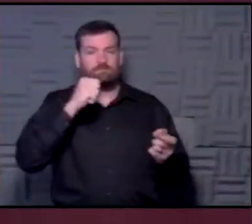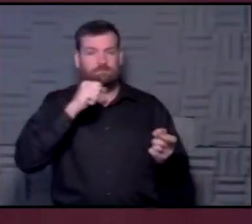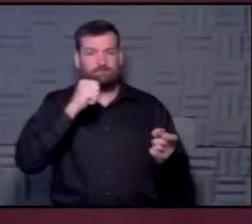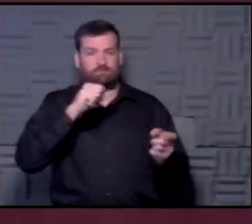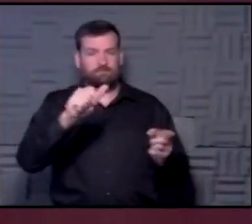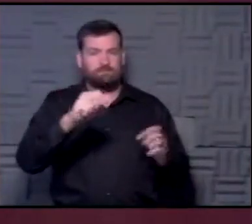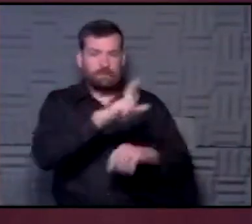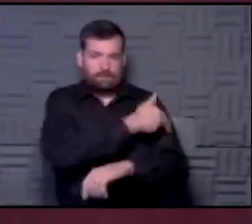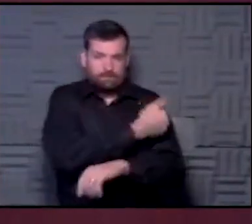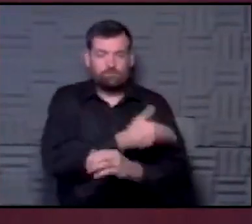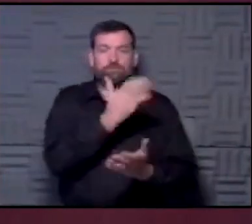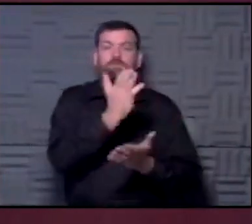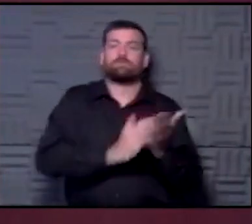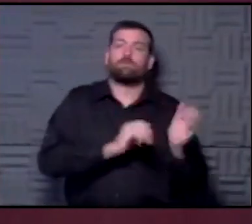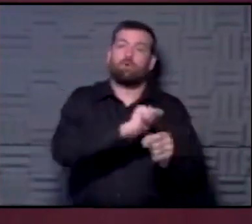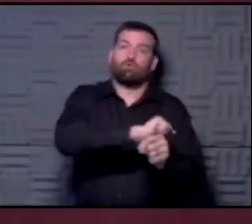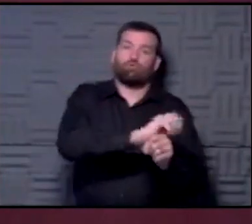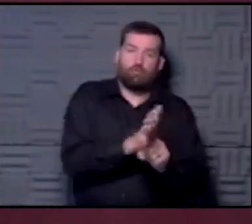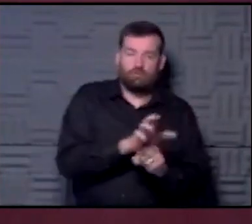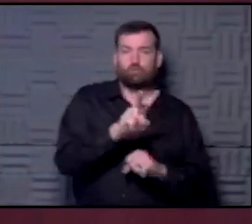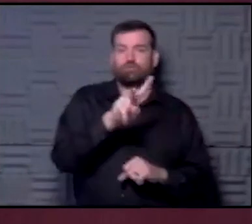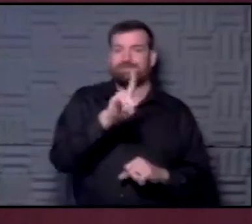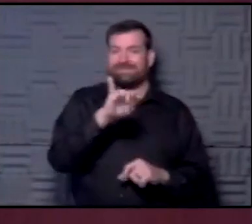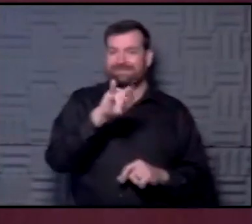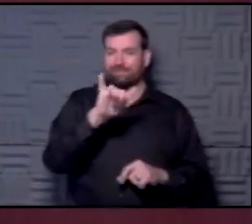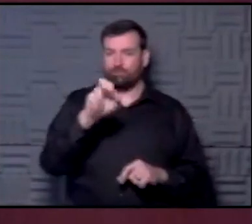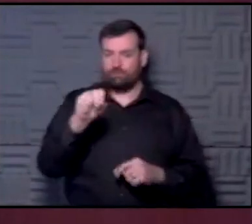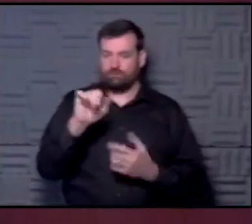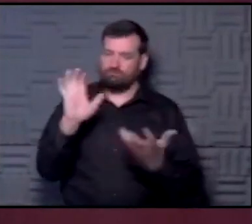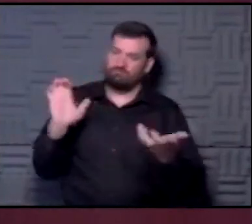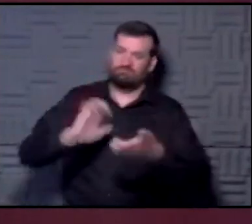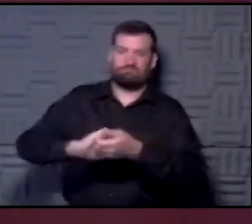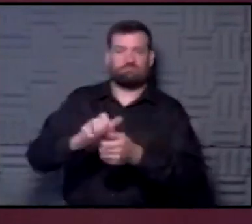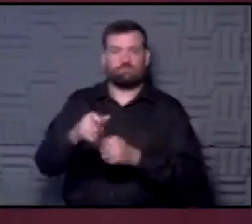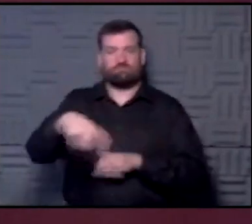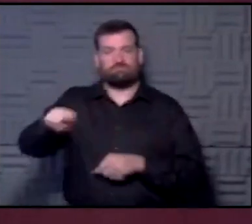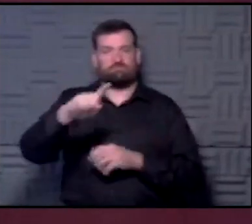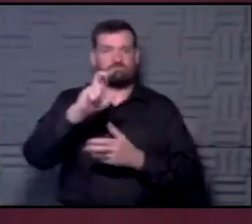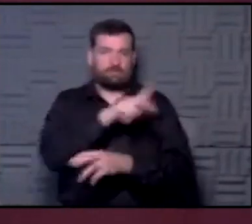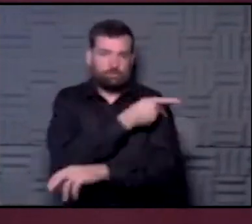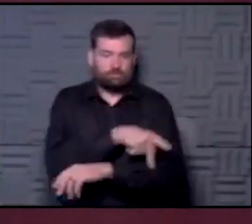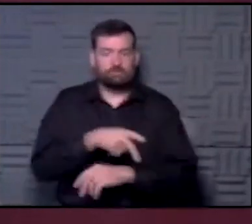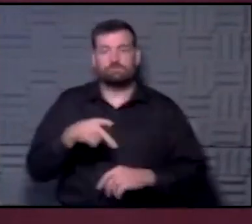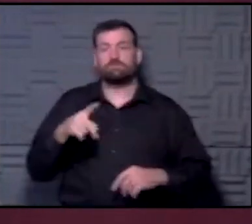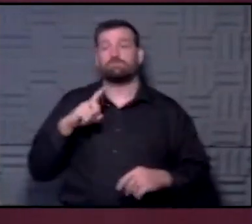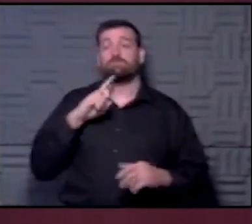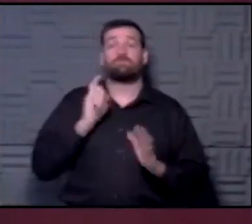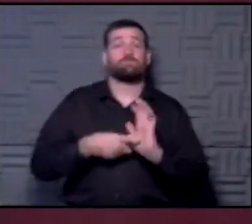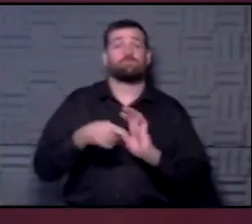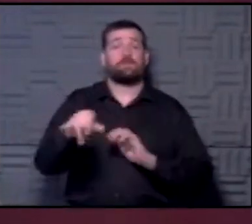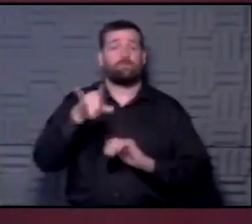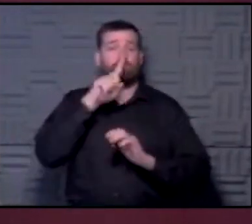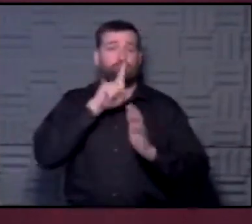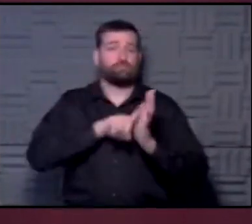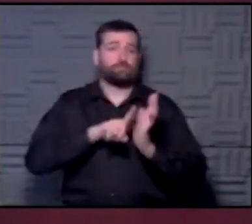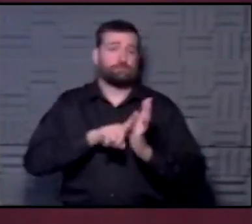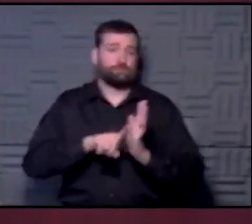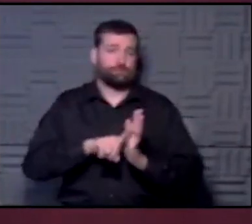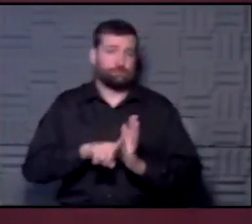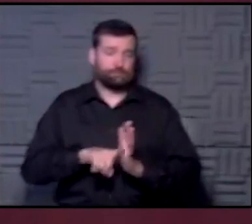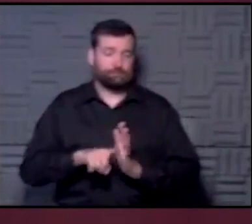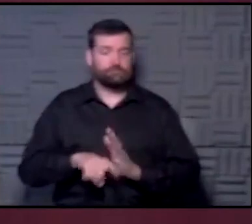COVID dietitians that work closely with those patients. We are definitely seeing that research that's coming out with